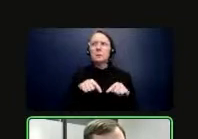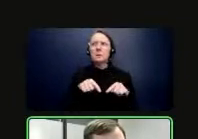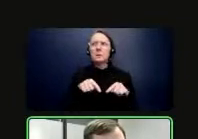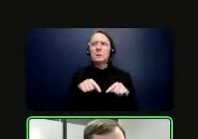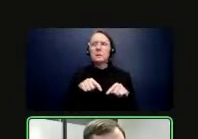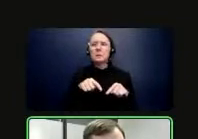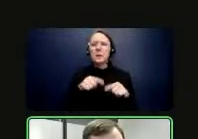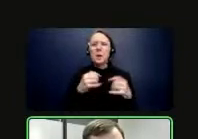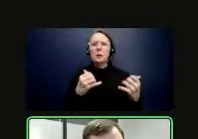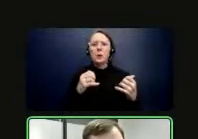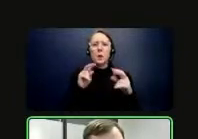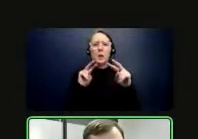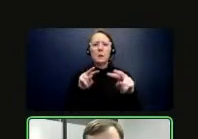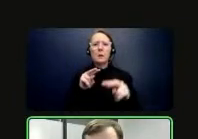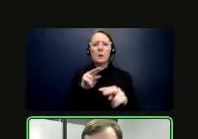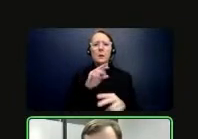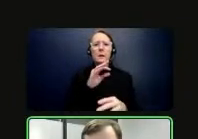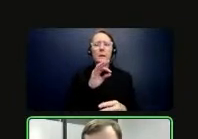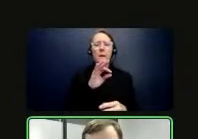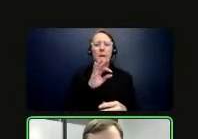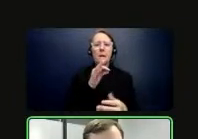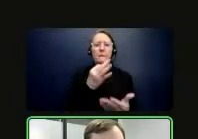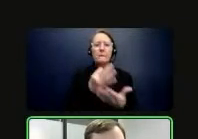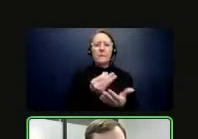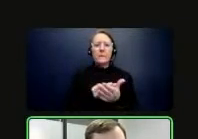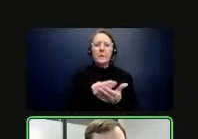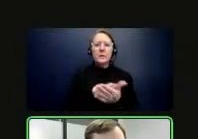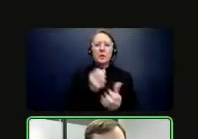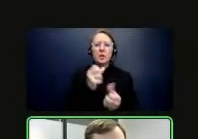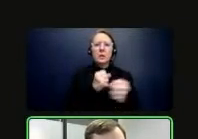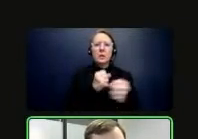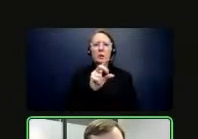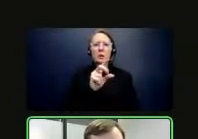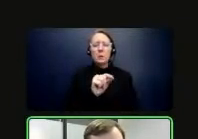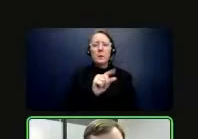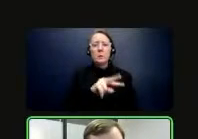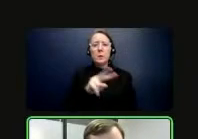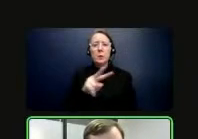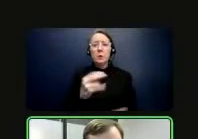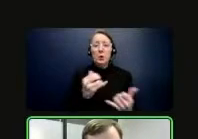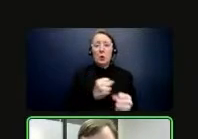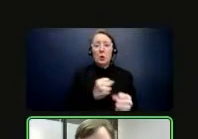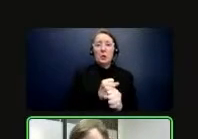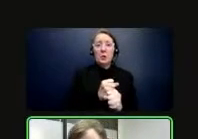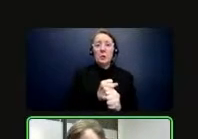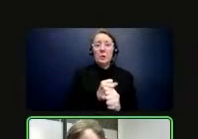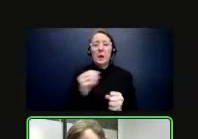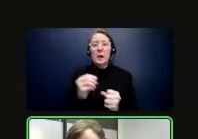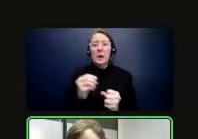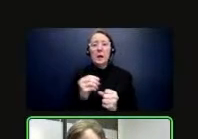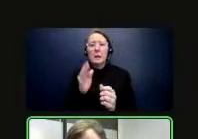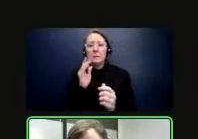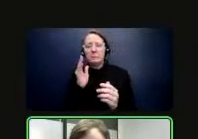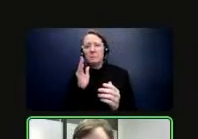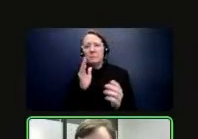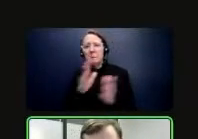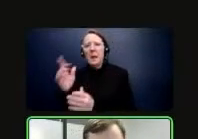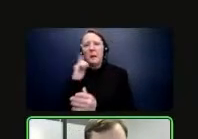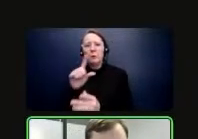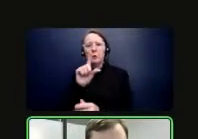We're currently looking at fiscal year 2022 in the current year, and then we're looking at fiscal year 2023 through